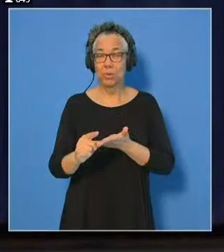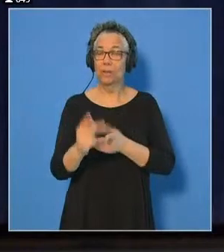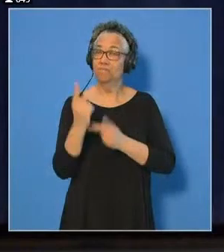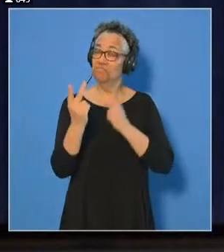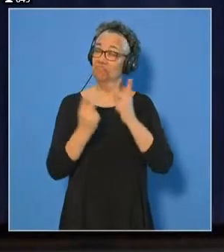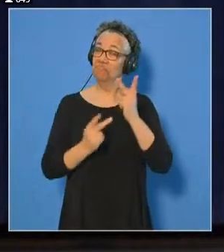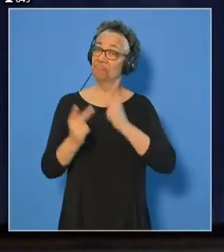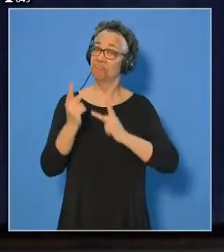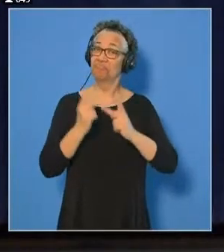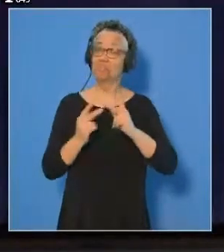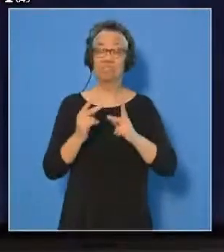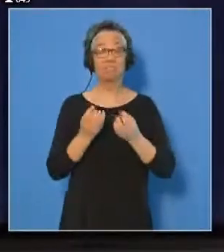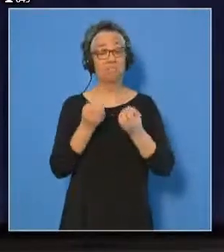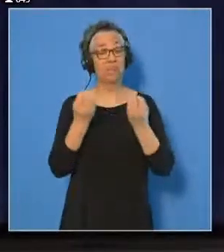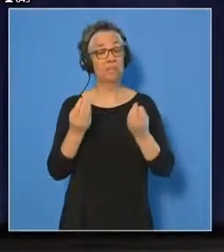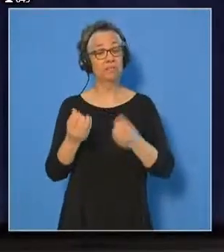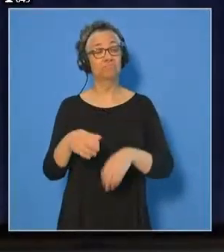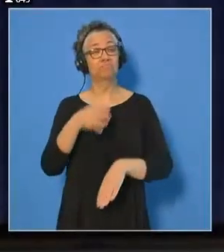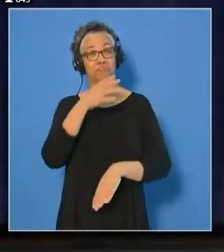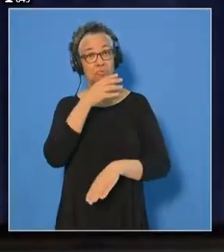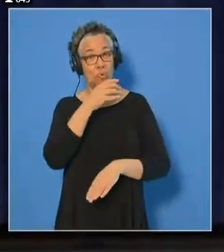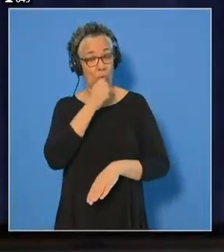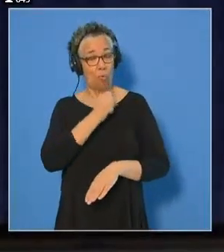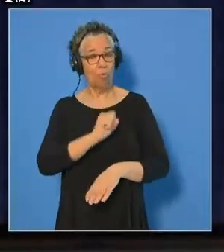number of seniors to ensure that they were safe.